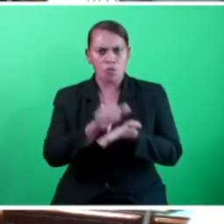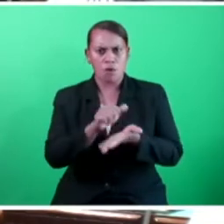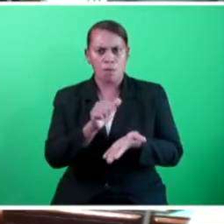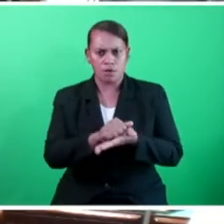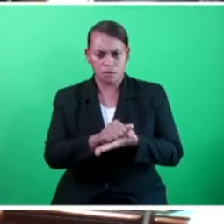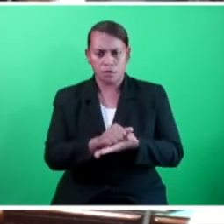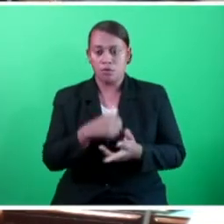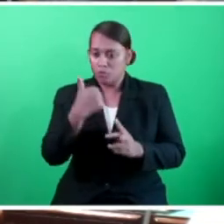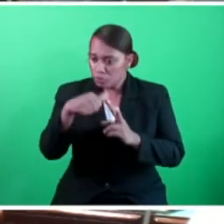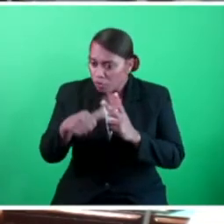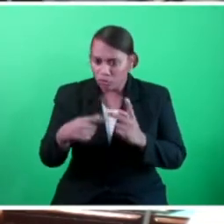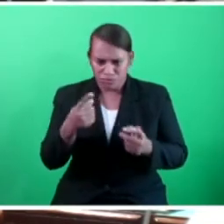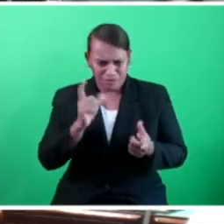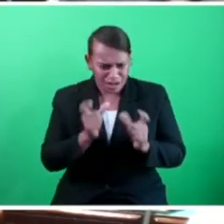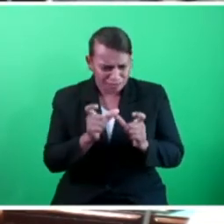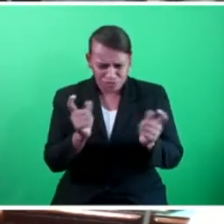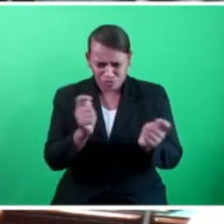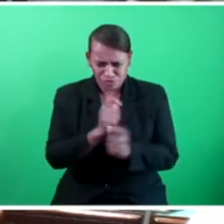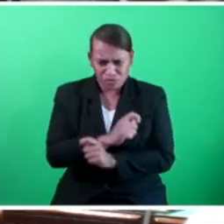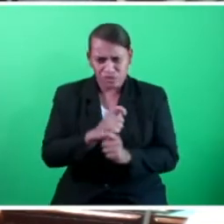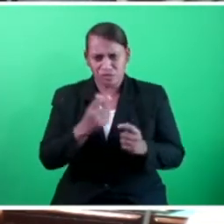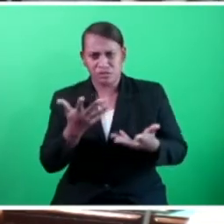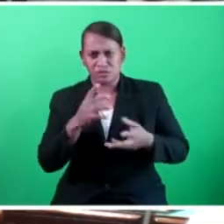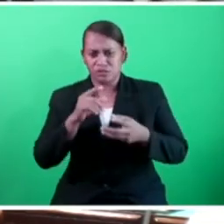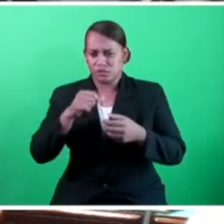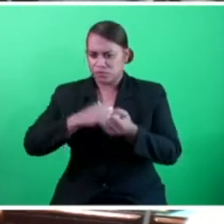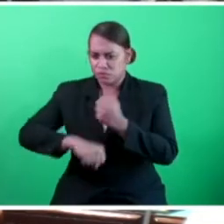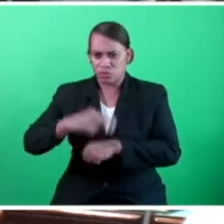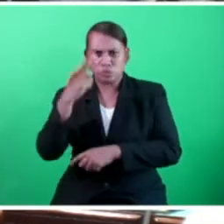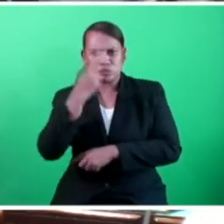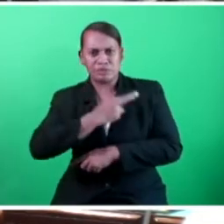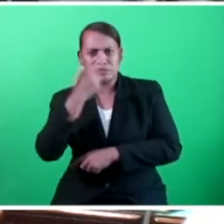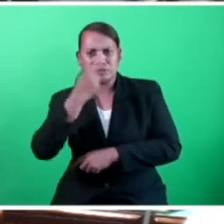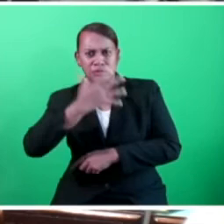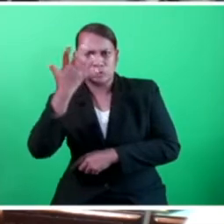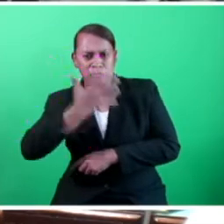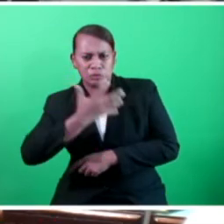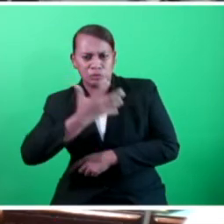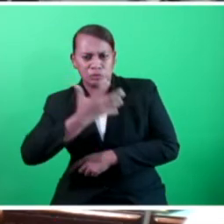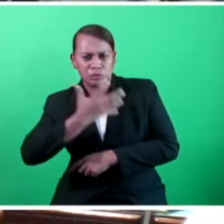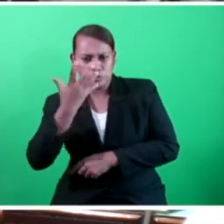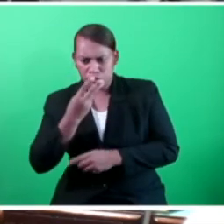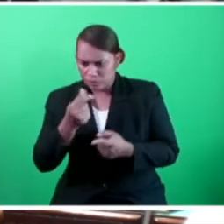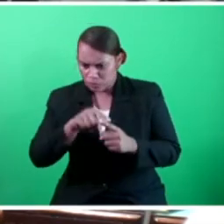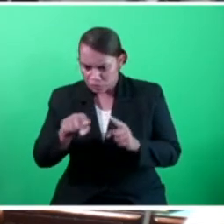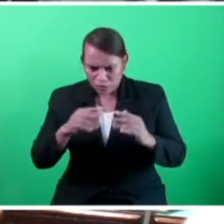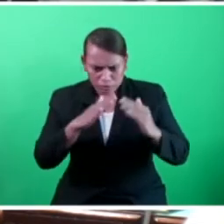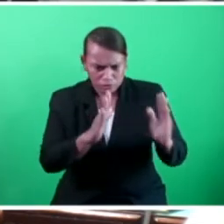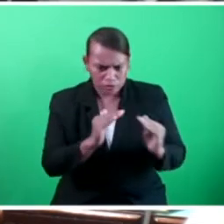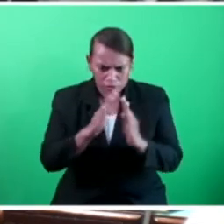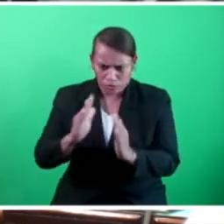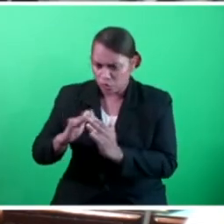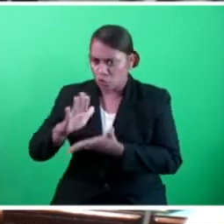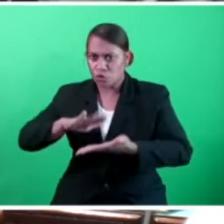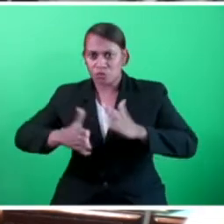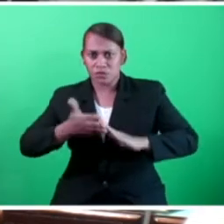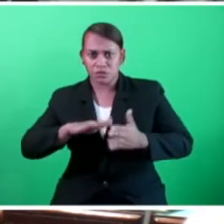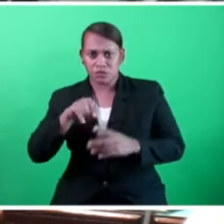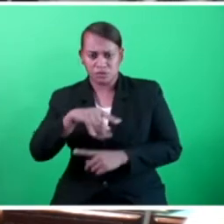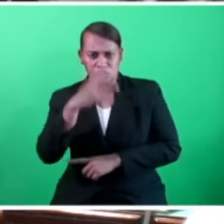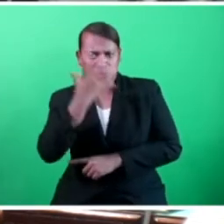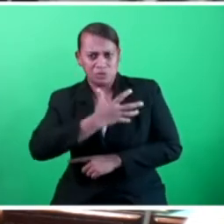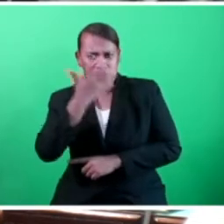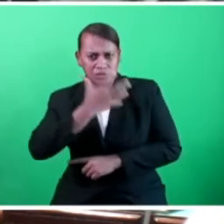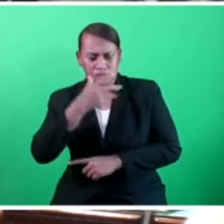climate, becoming a threat to some of our infrastructure, some of our communities, and also agricultural